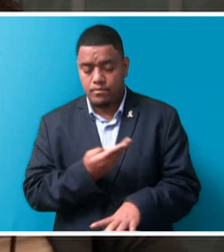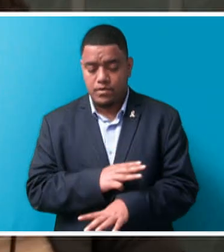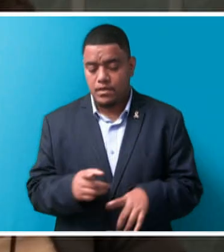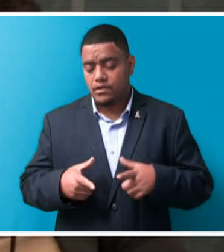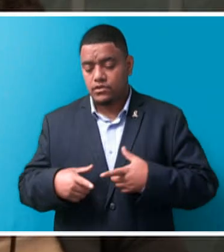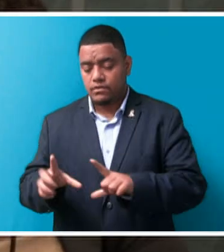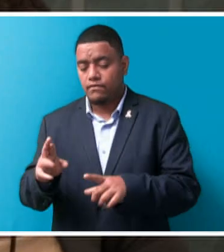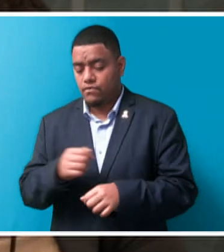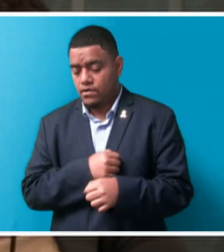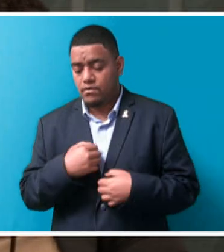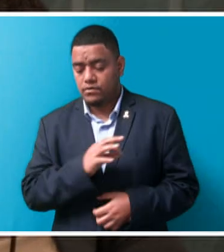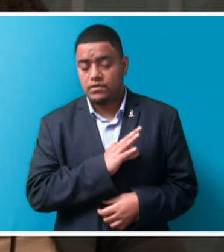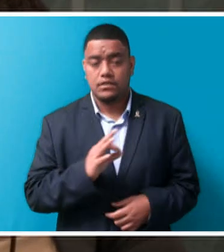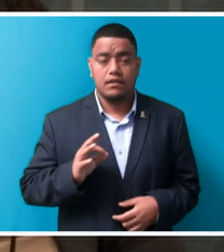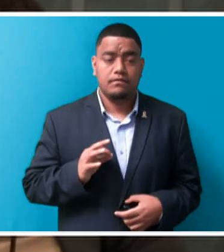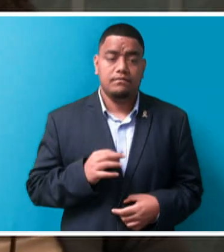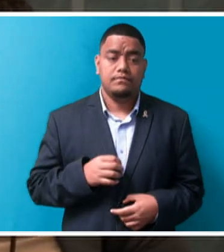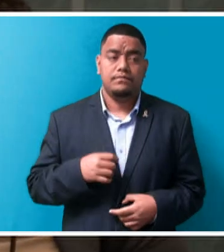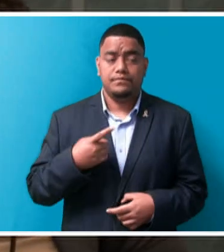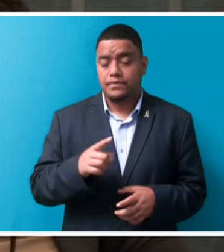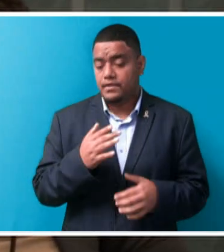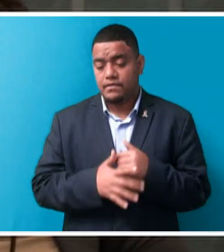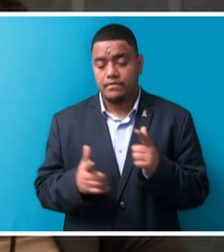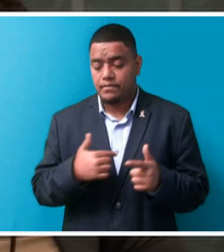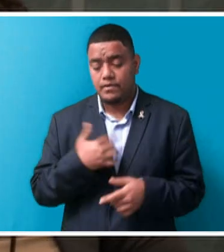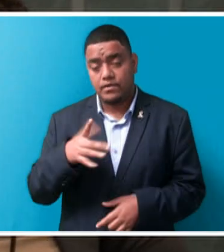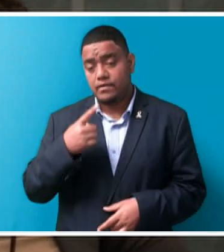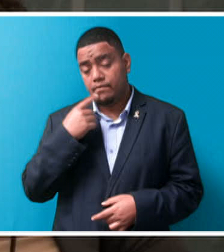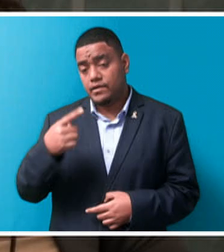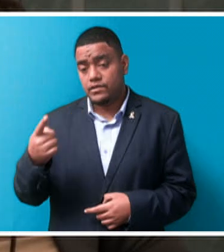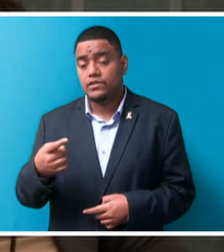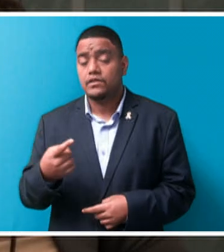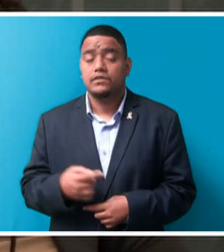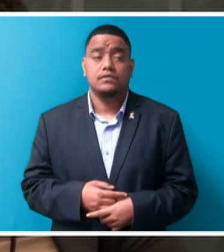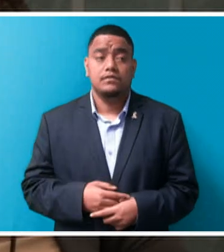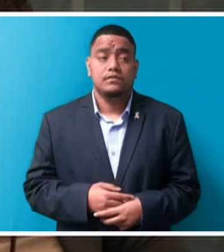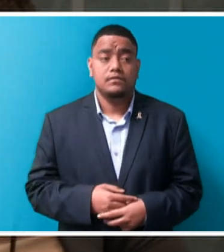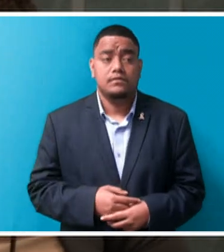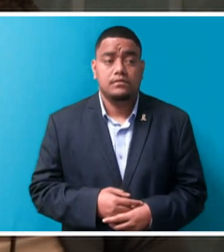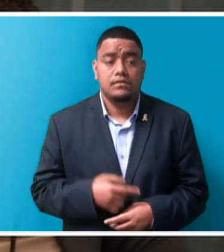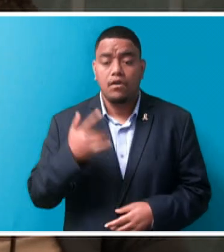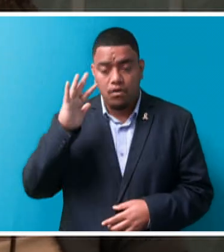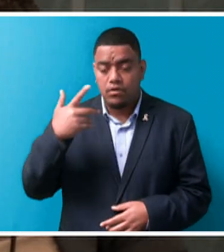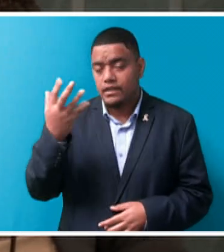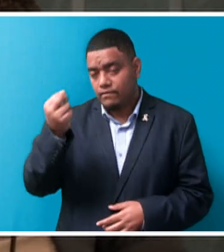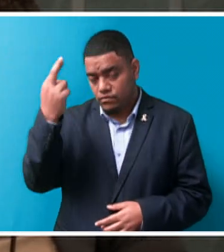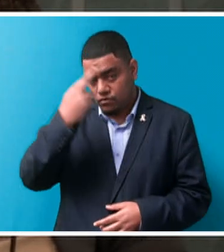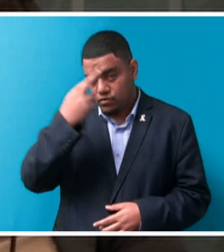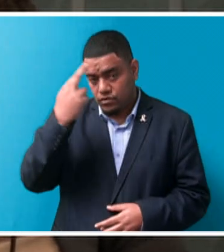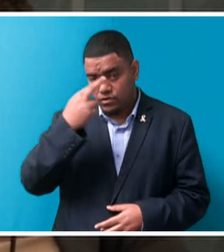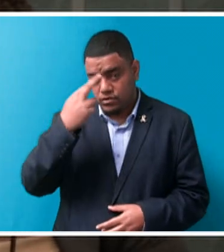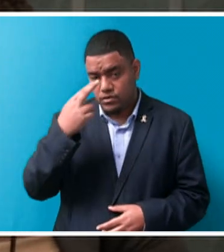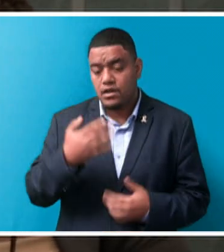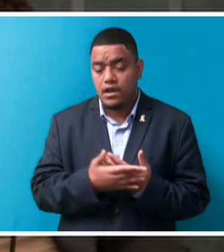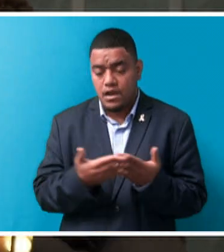for our staff. But nevertheless, as I mentioned at the outset, there's always the risk, and it's how